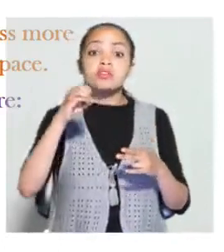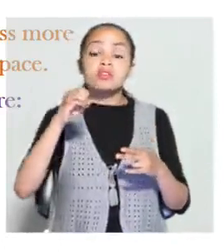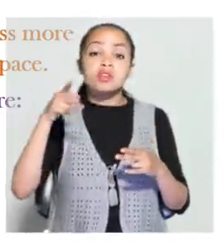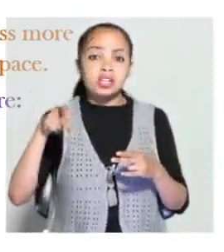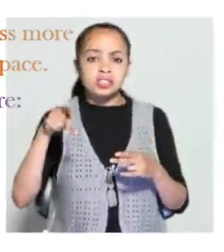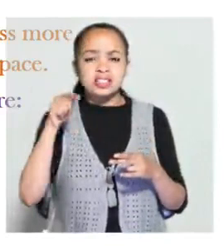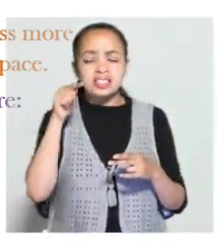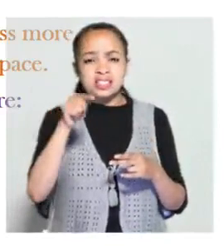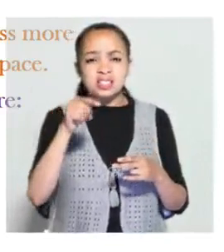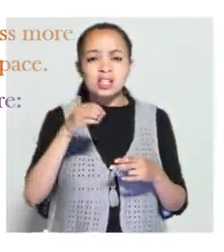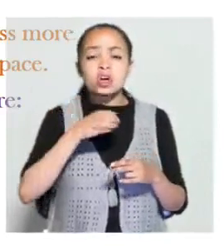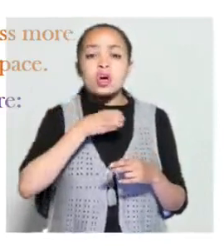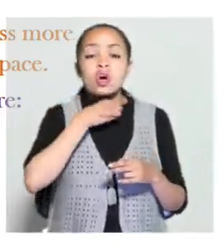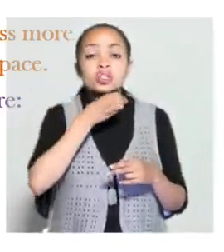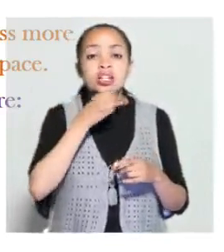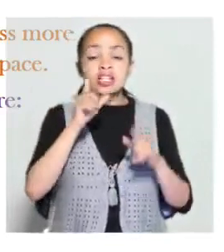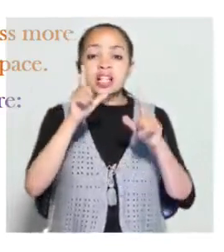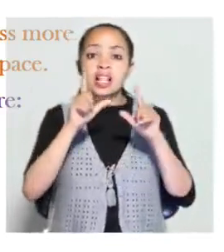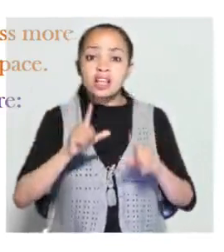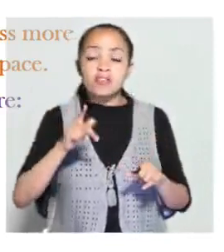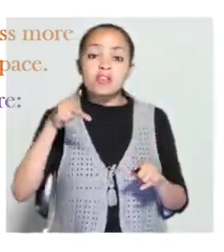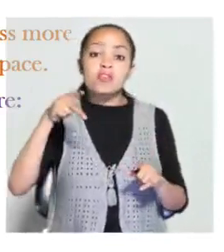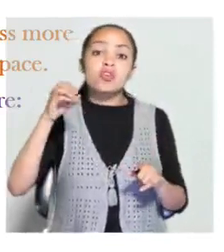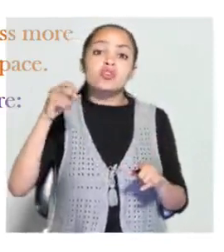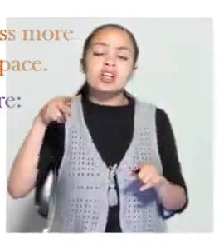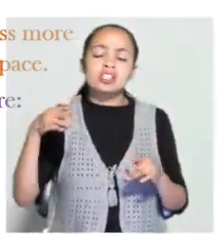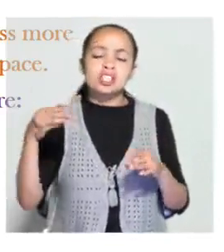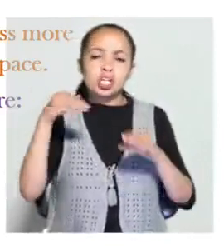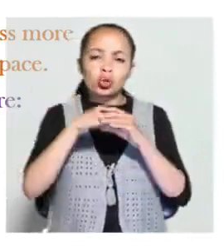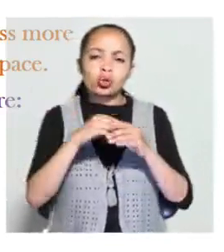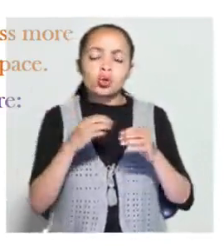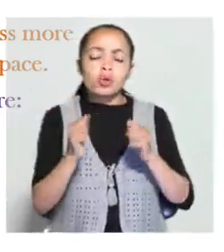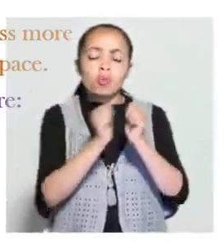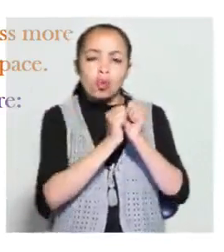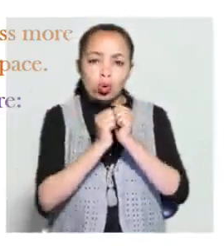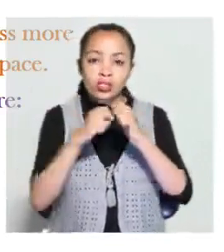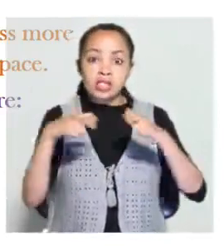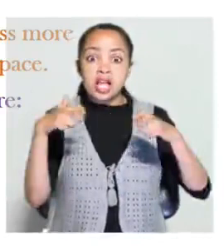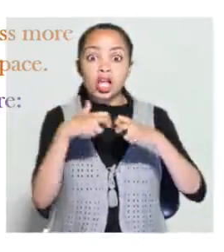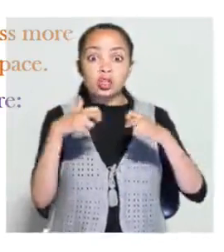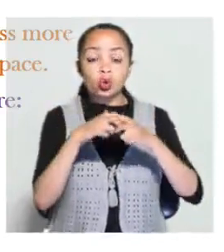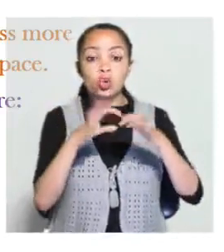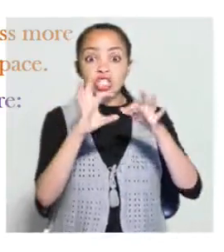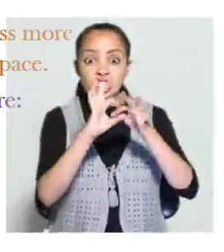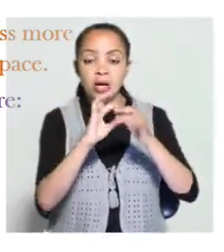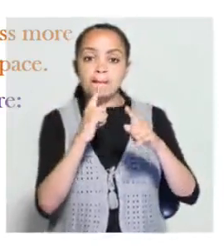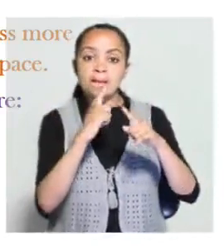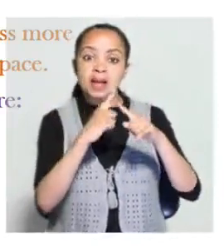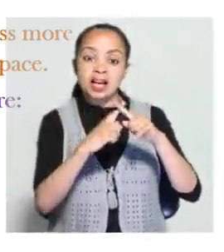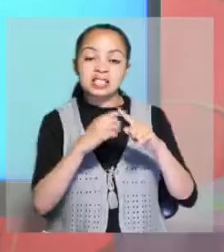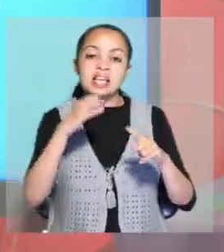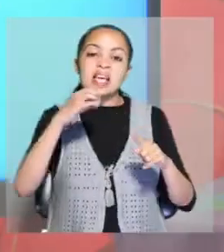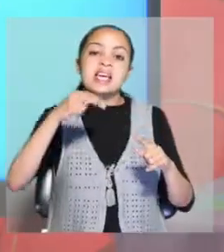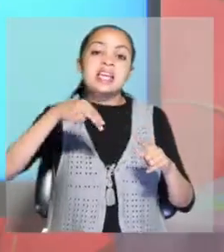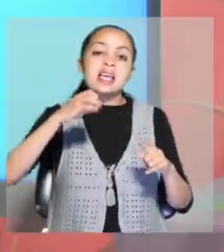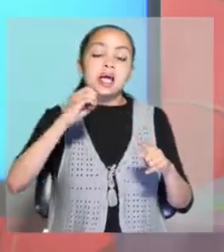where this oxidative level phosphorylation include both electron transport chain plus chemiosmosis.